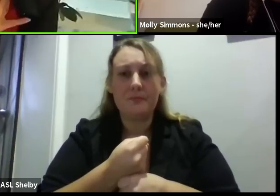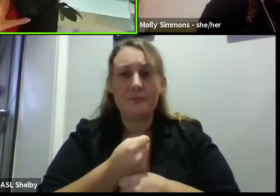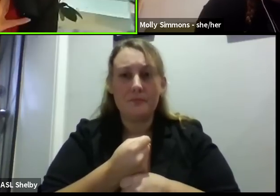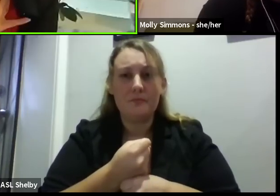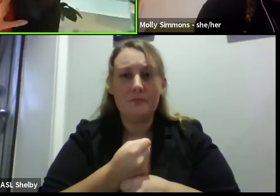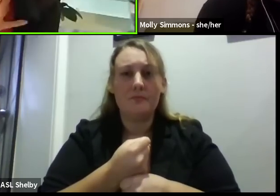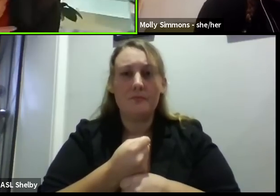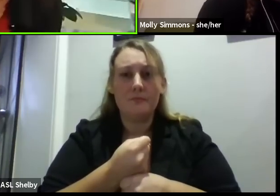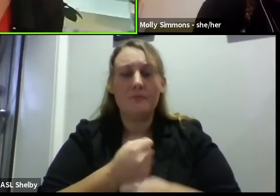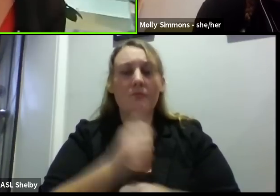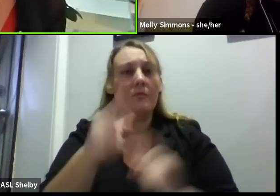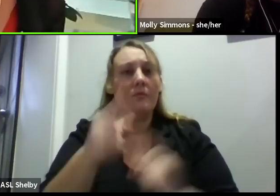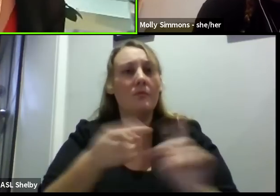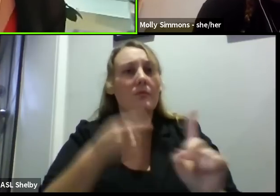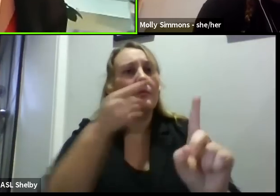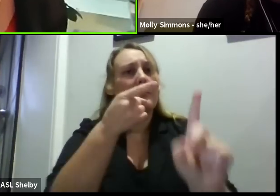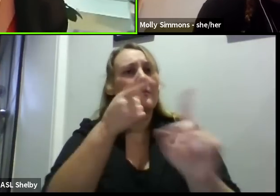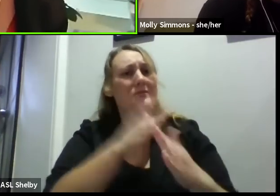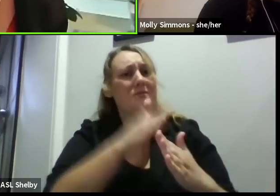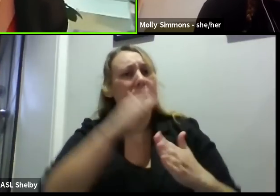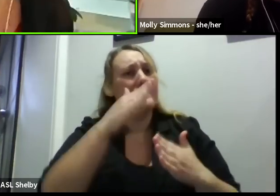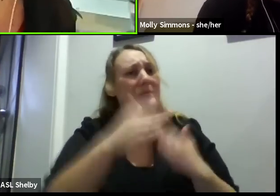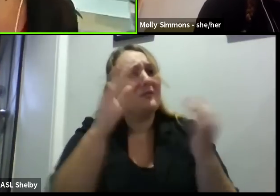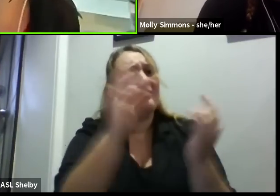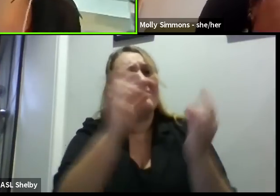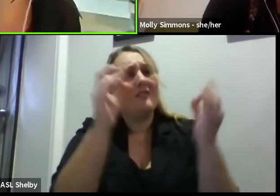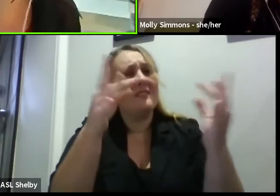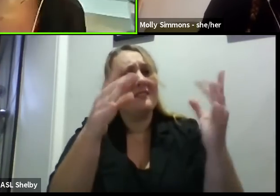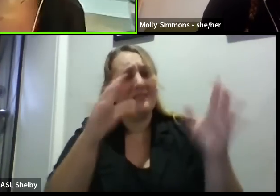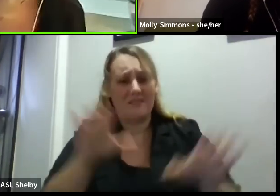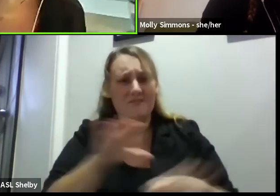to violently enforced white supremacy.